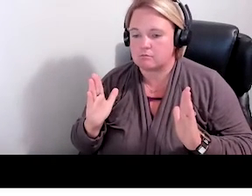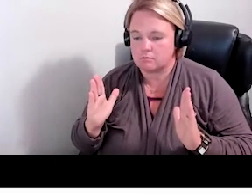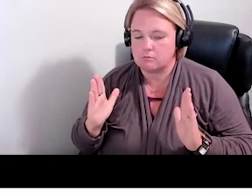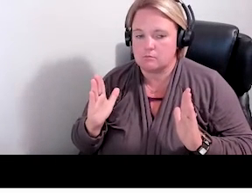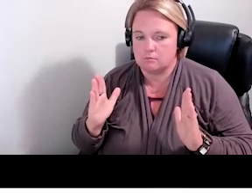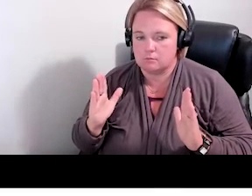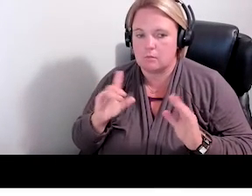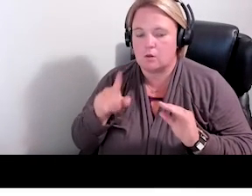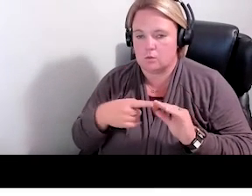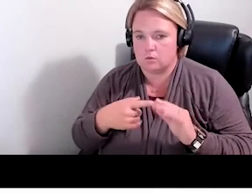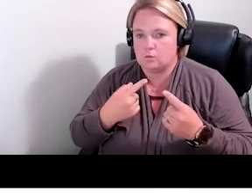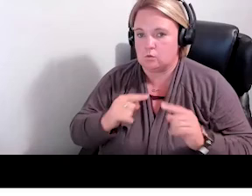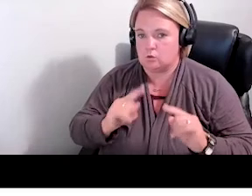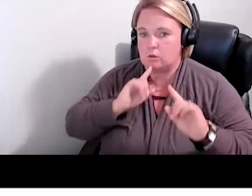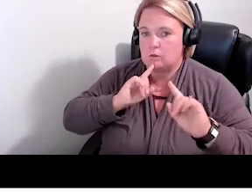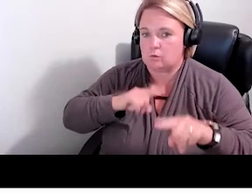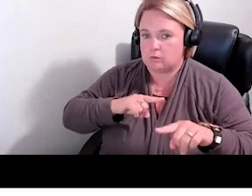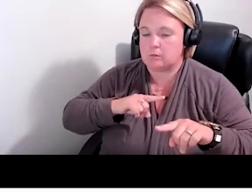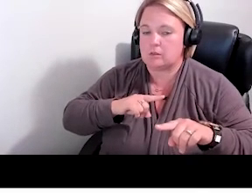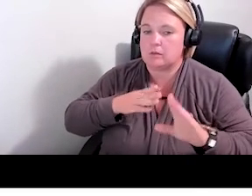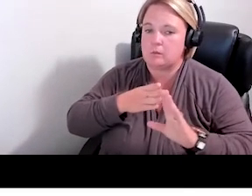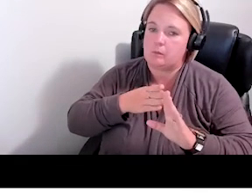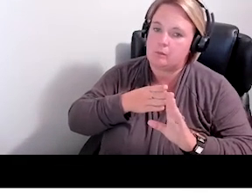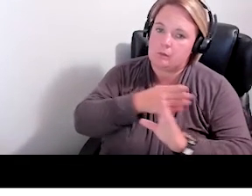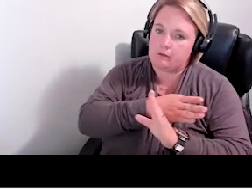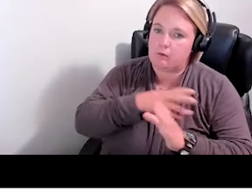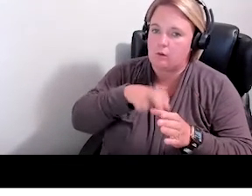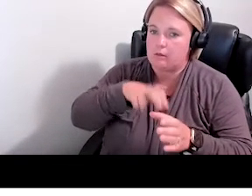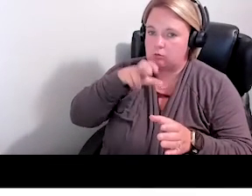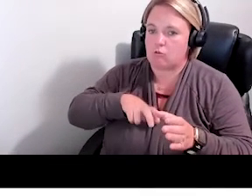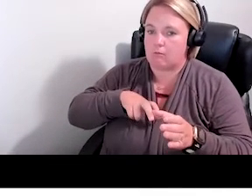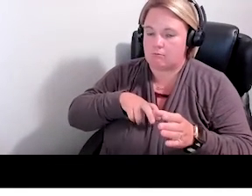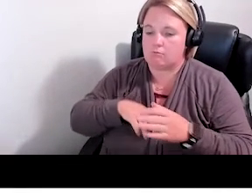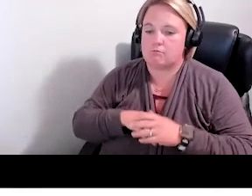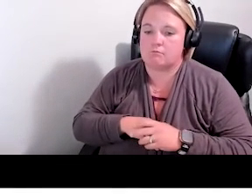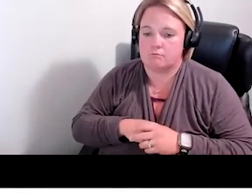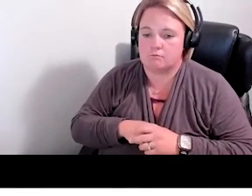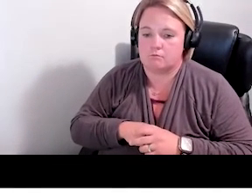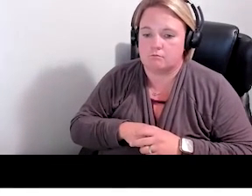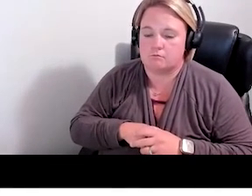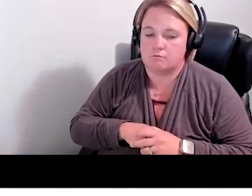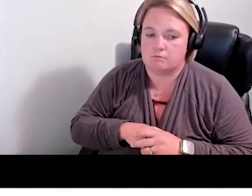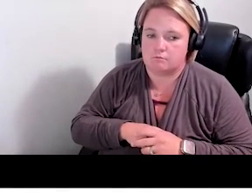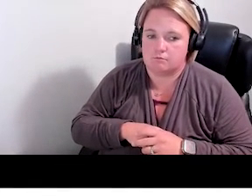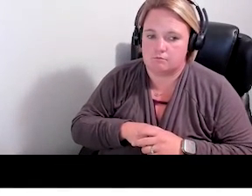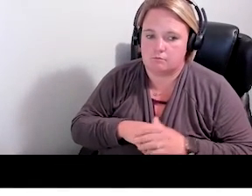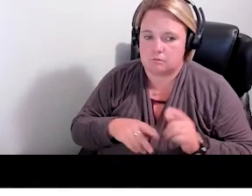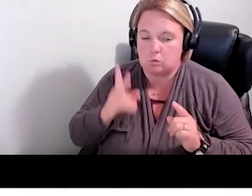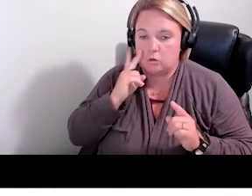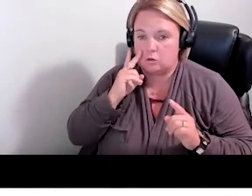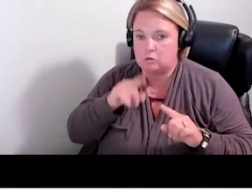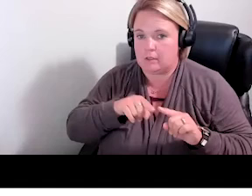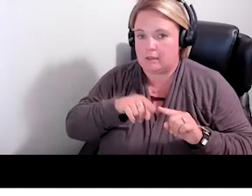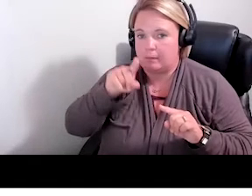when we're trying to respond before the drop period. So that's where we have that peak there.